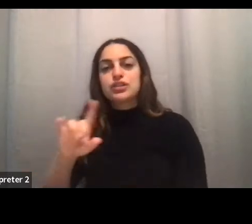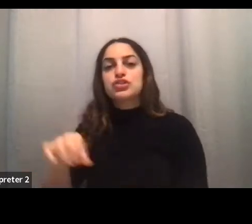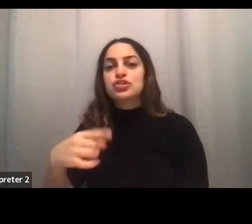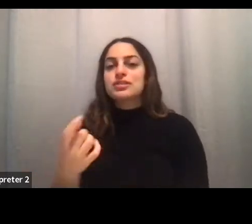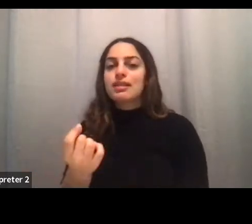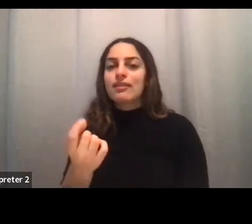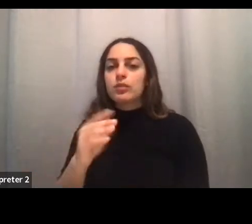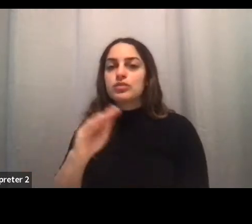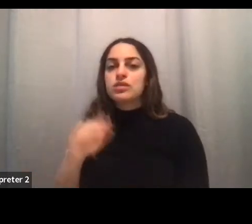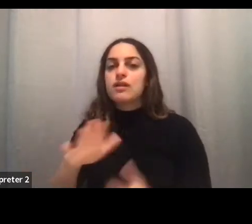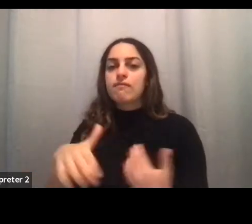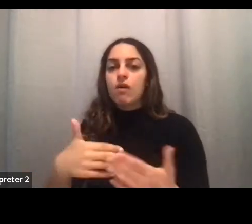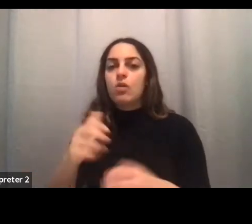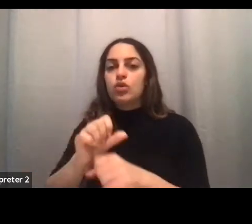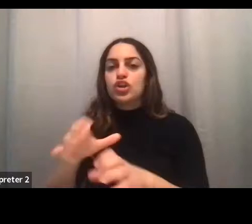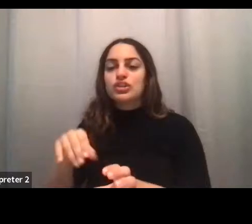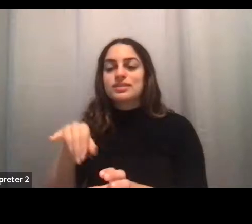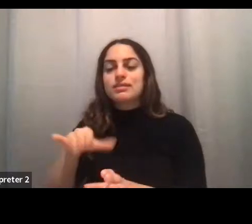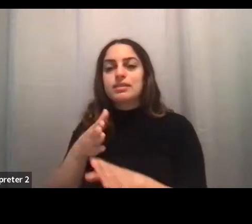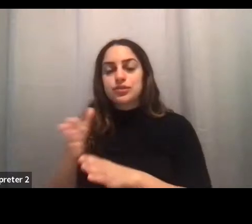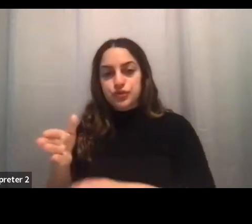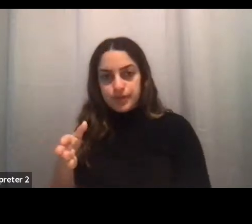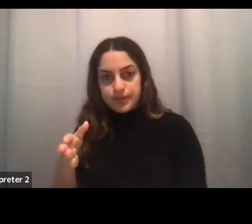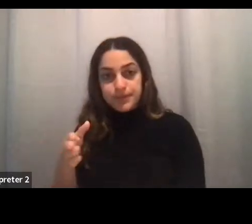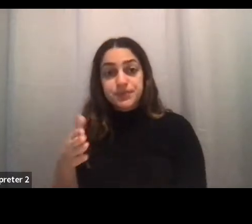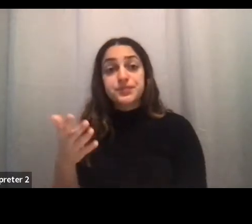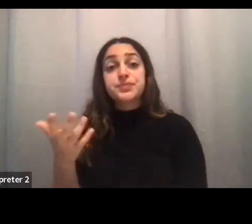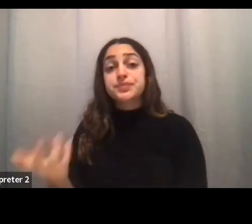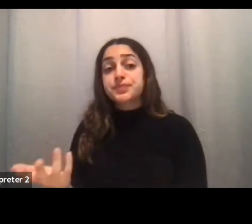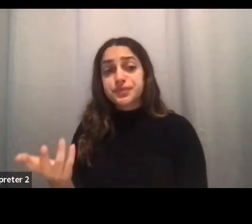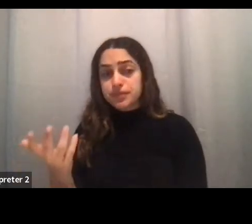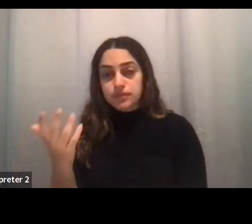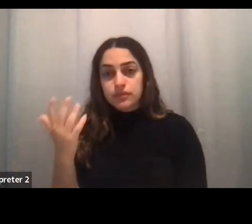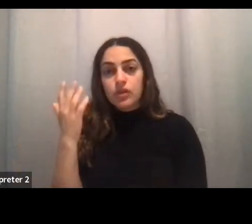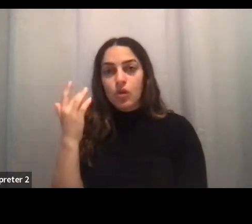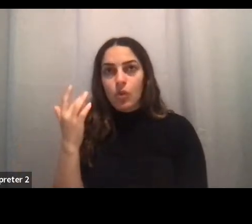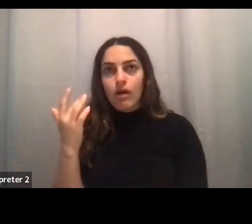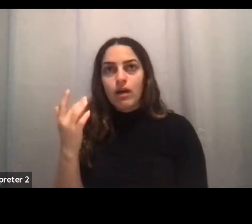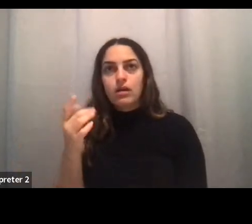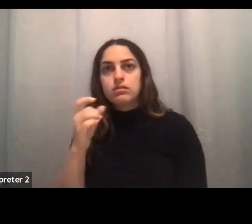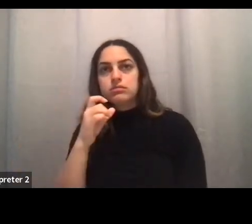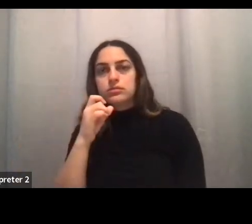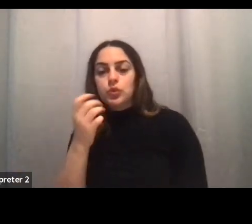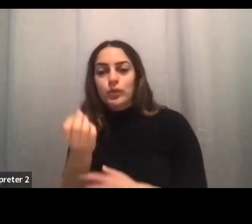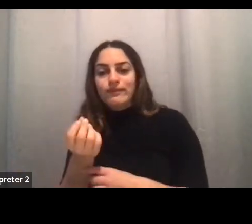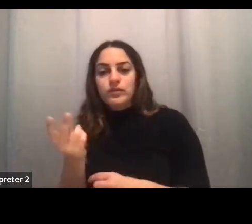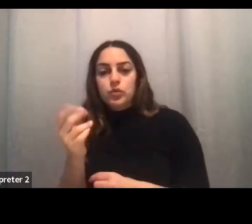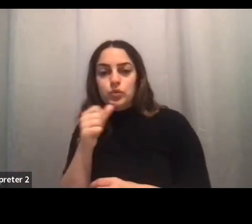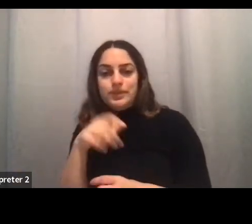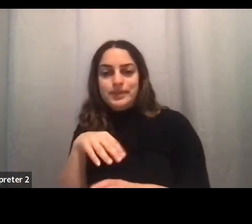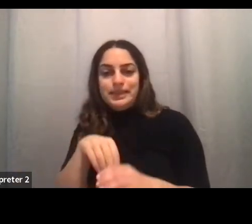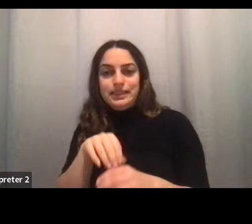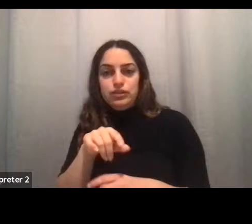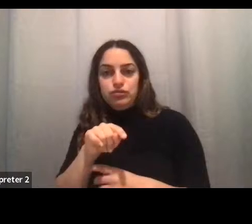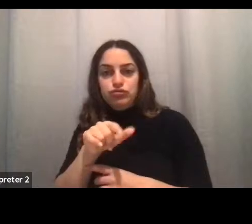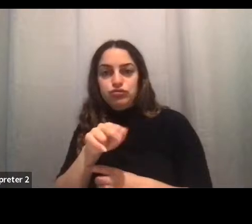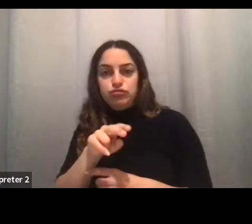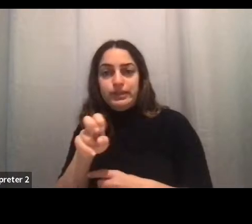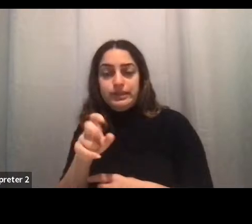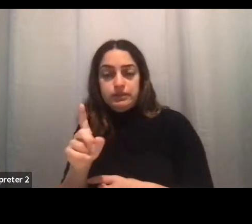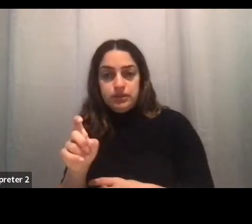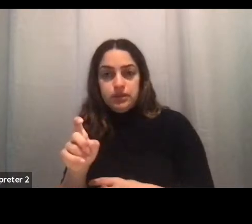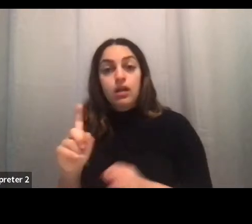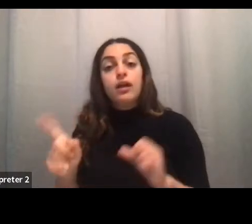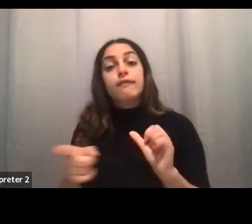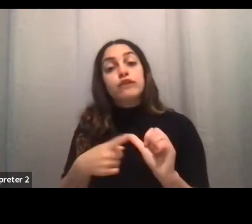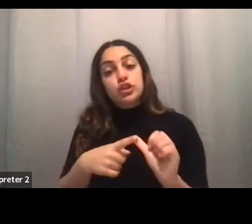of all workers in the industry so why are so few women in the trades first finding out about